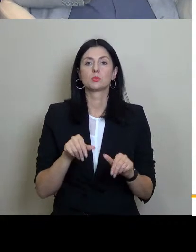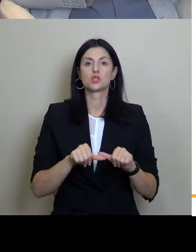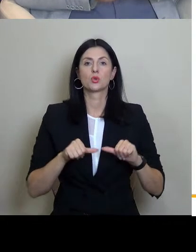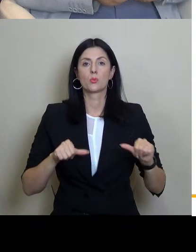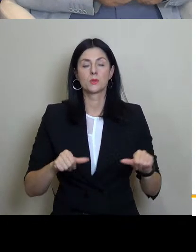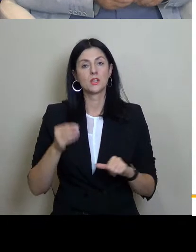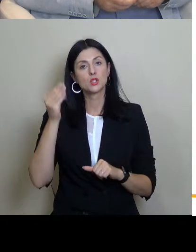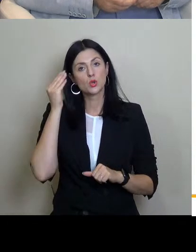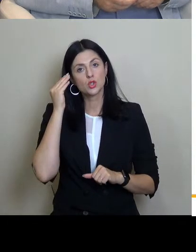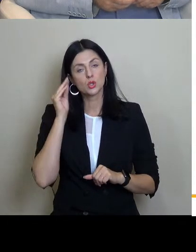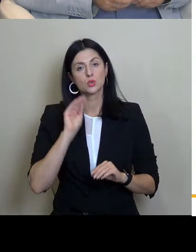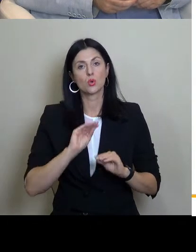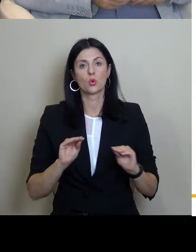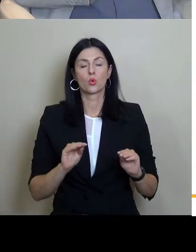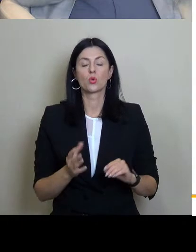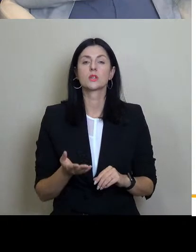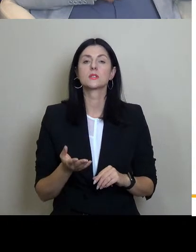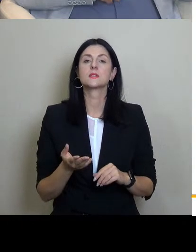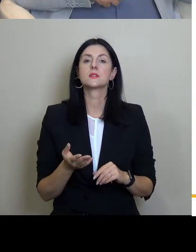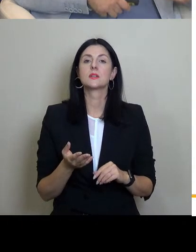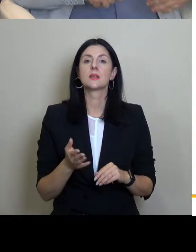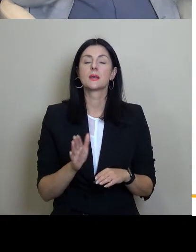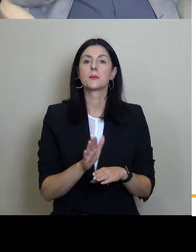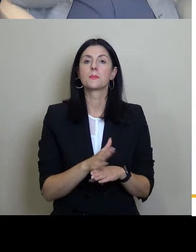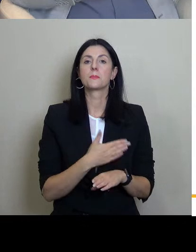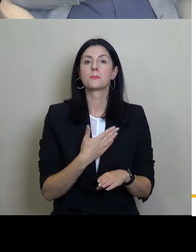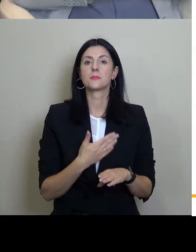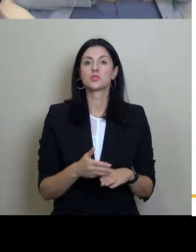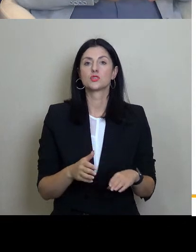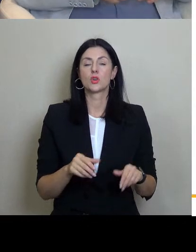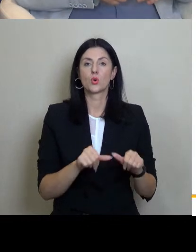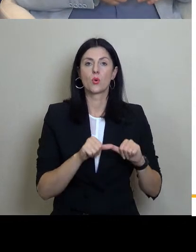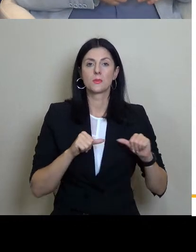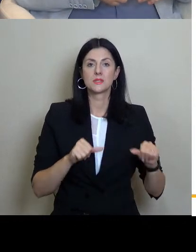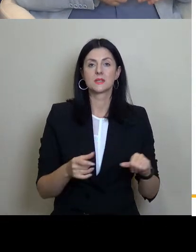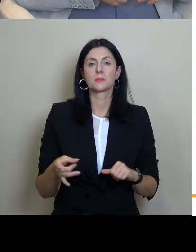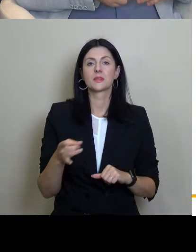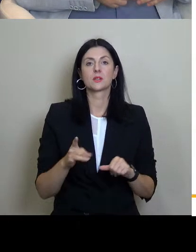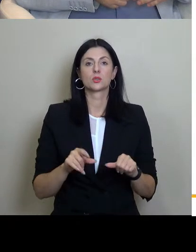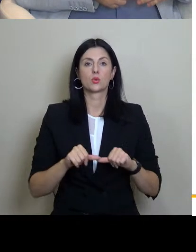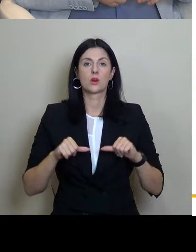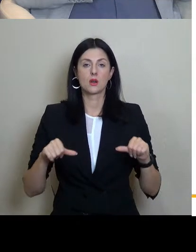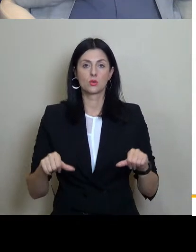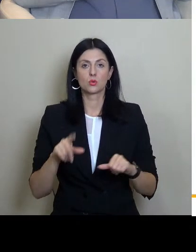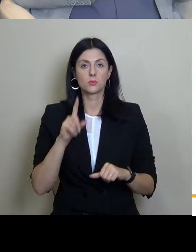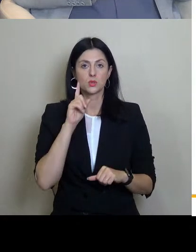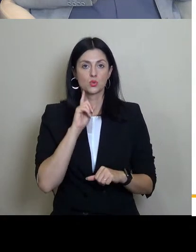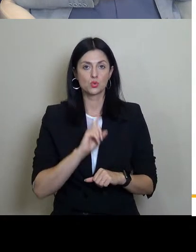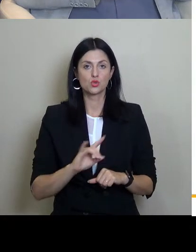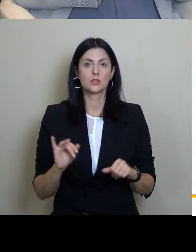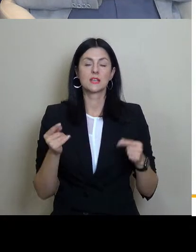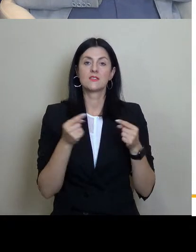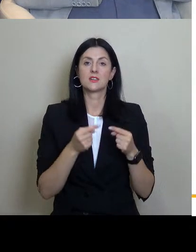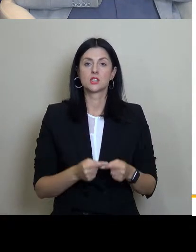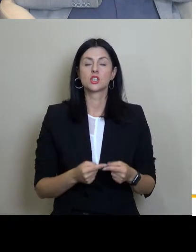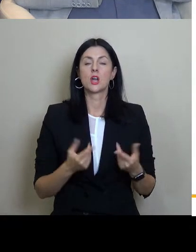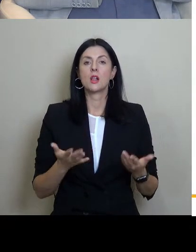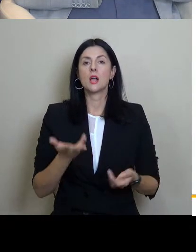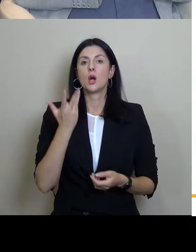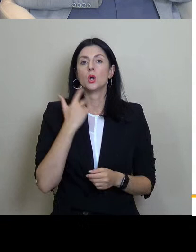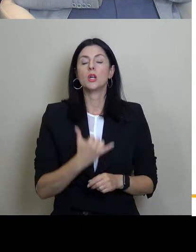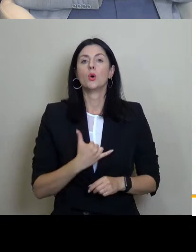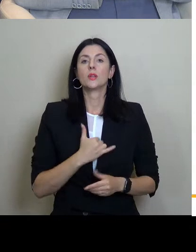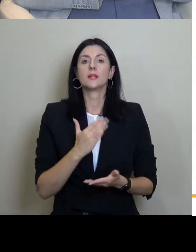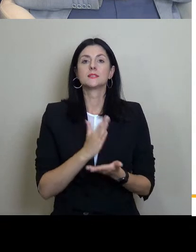the TECs as the way it is convenient from the point of view of logistics. And